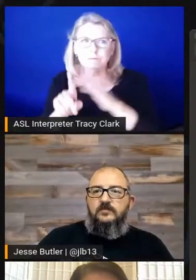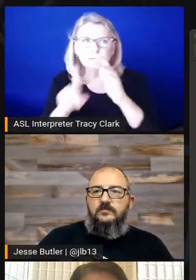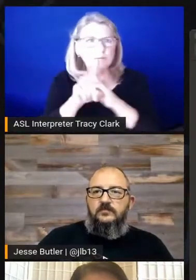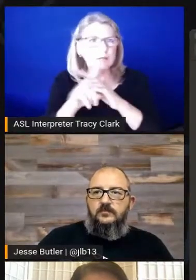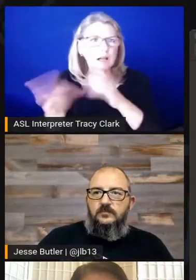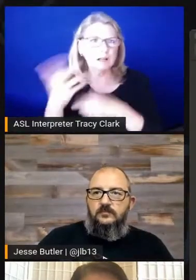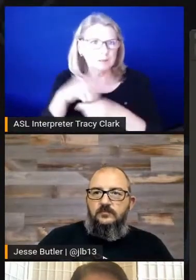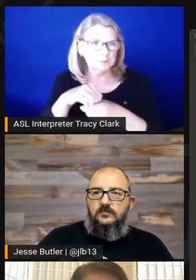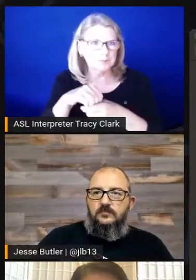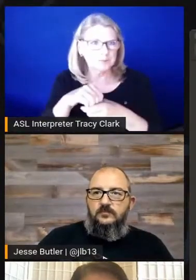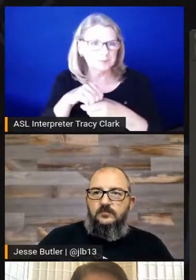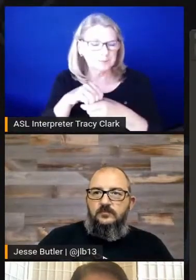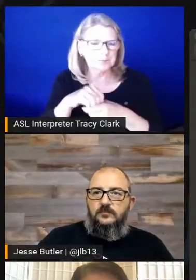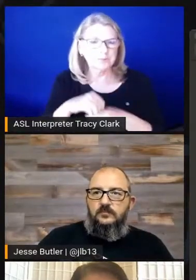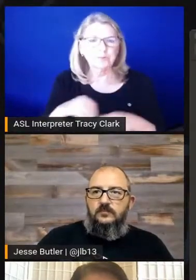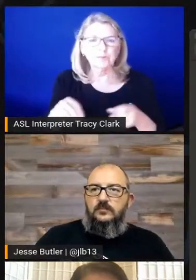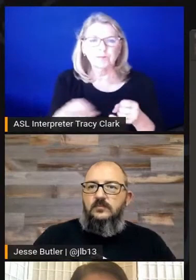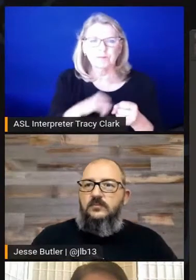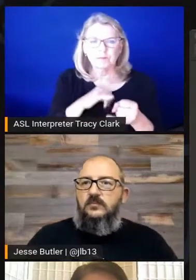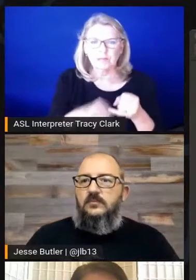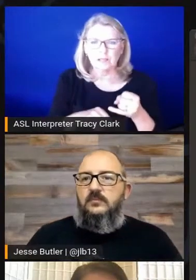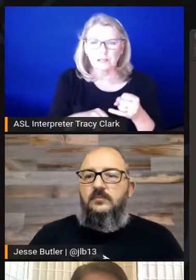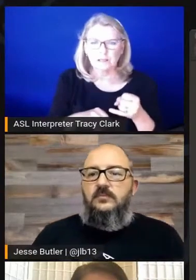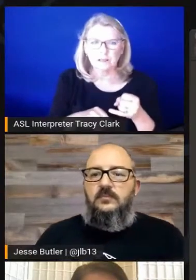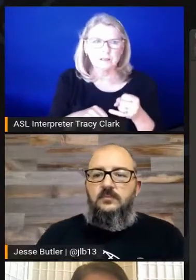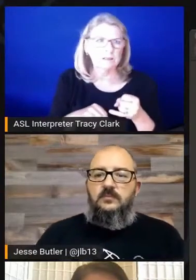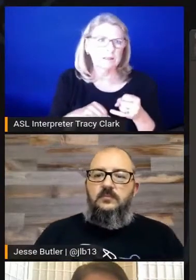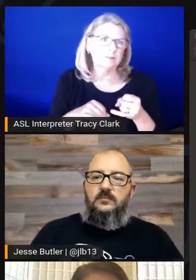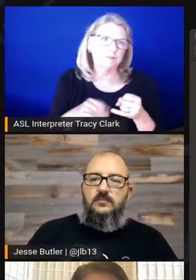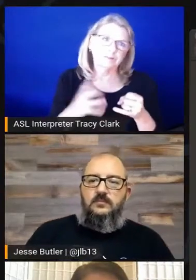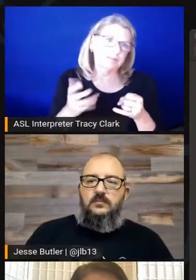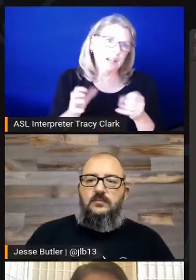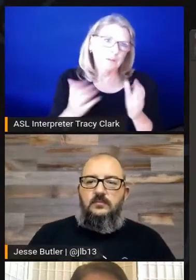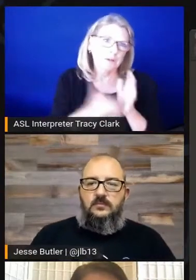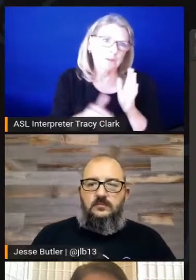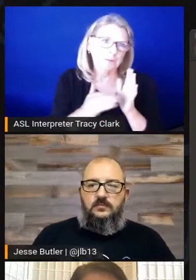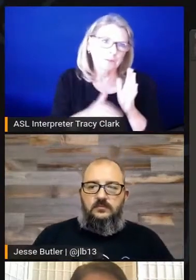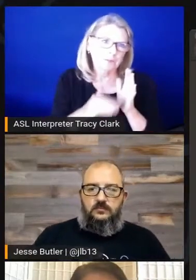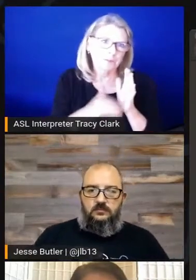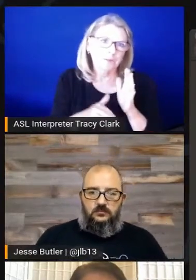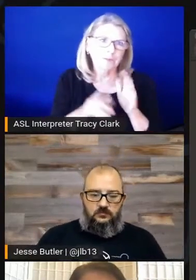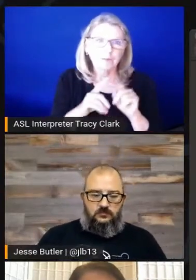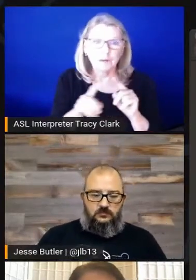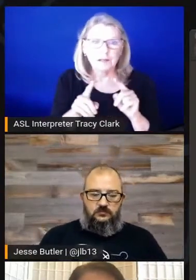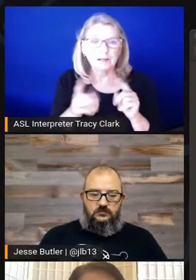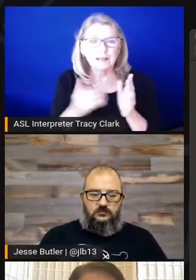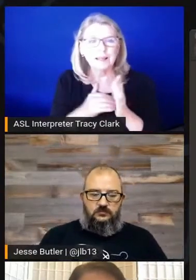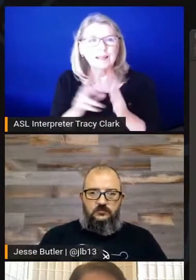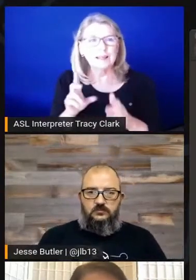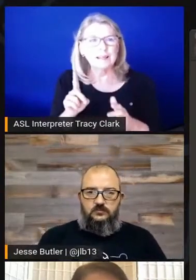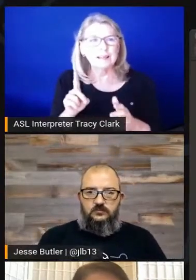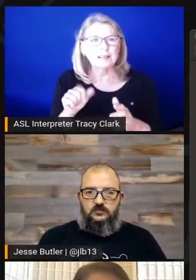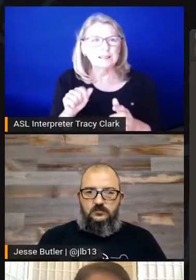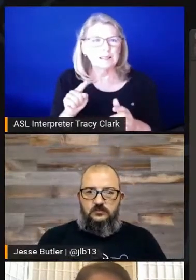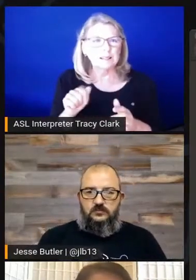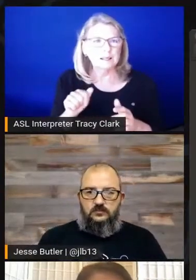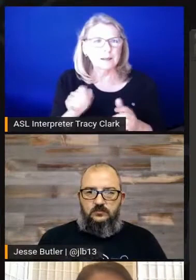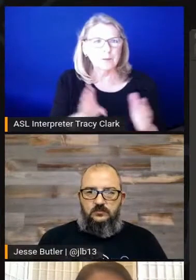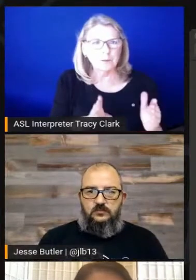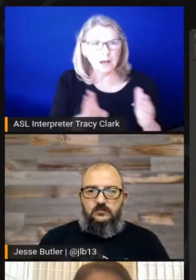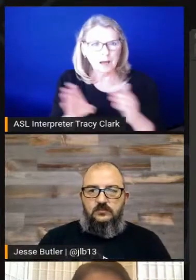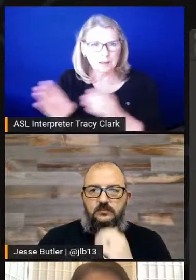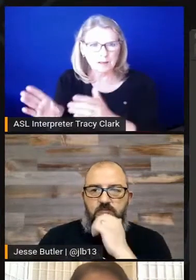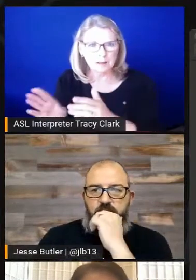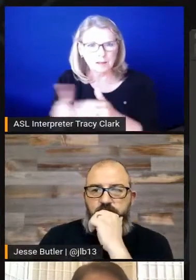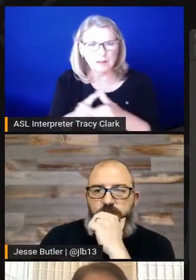And then lastly, not to get too repetitive, but just going over the data path again. So we have our metrics and